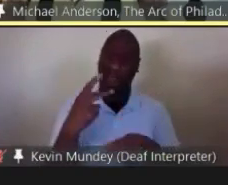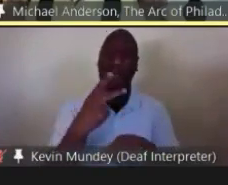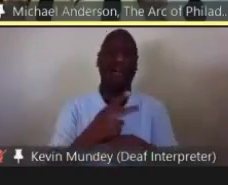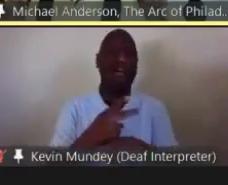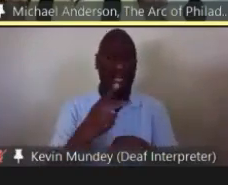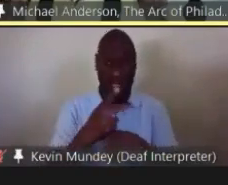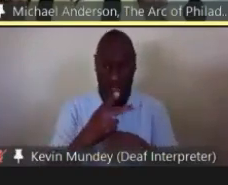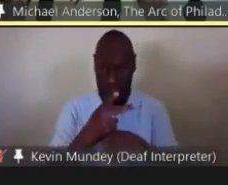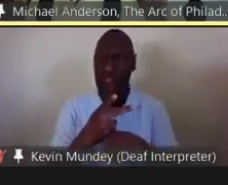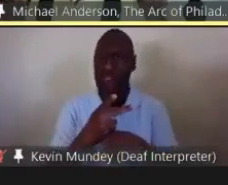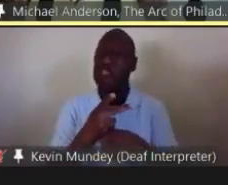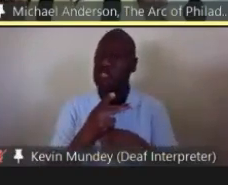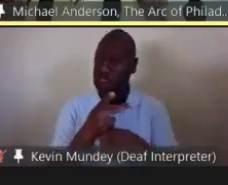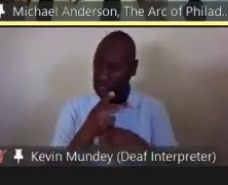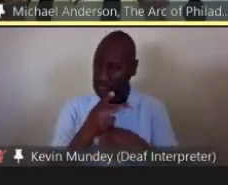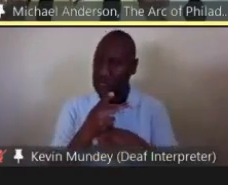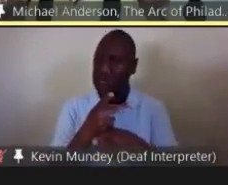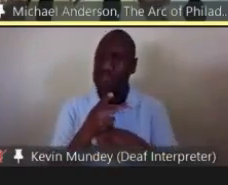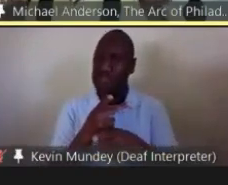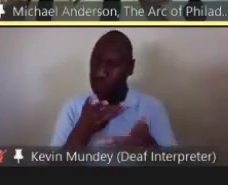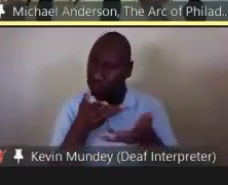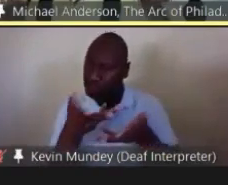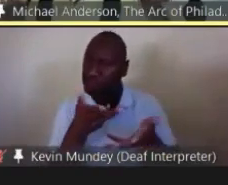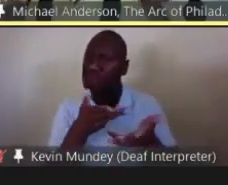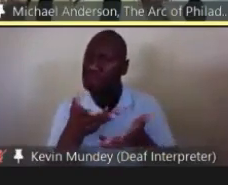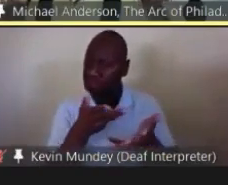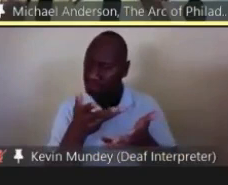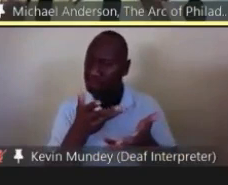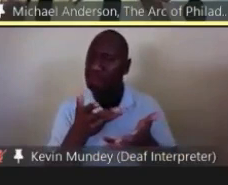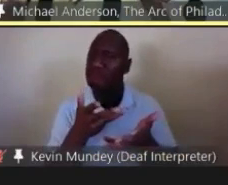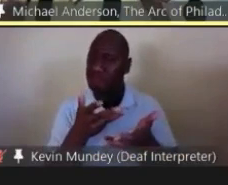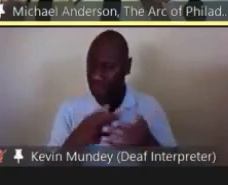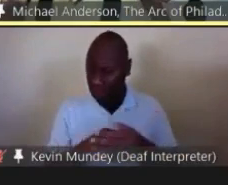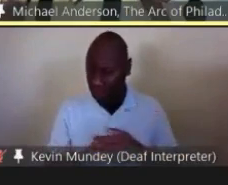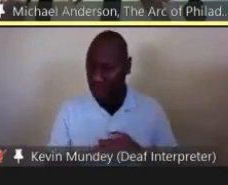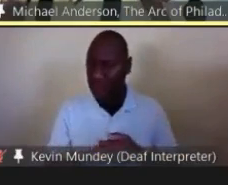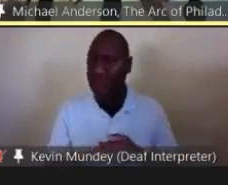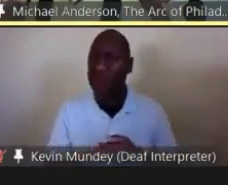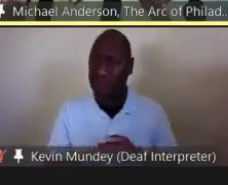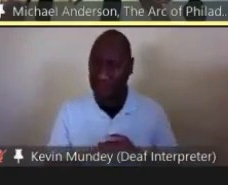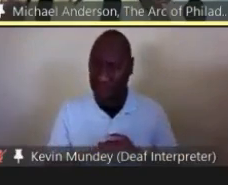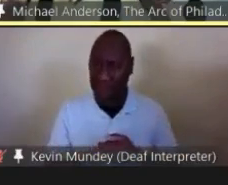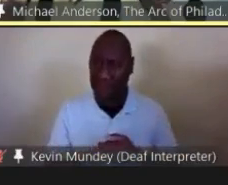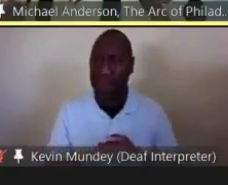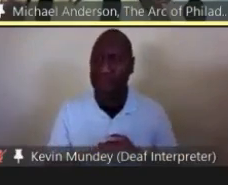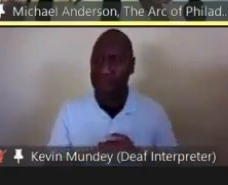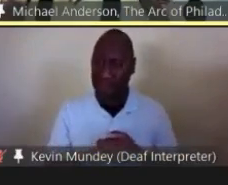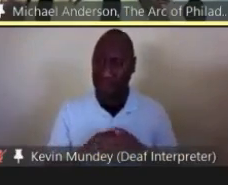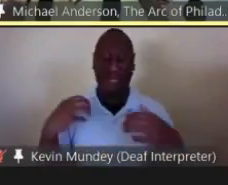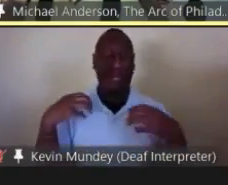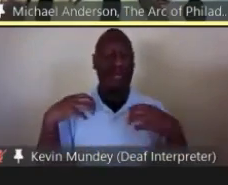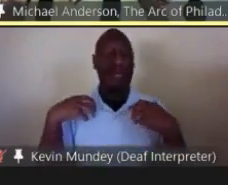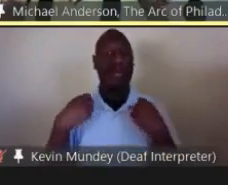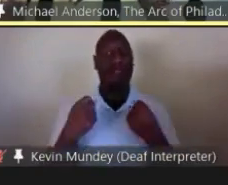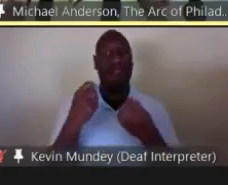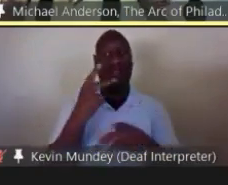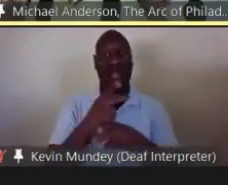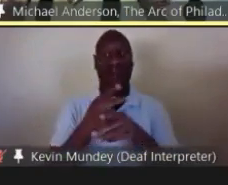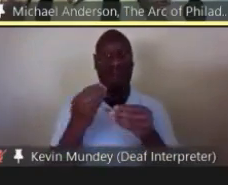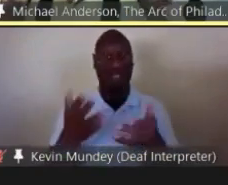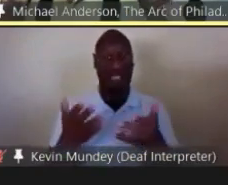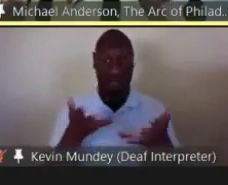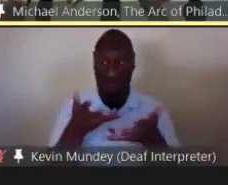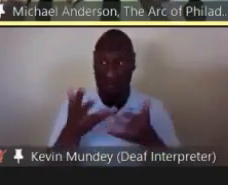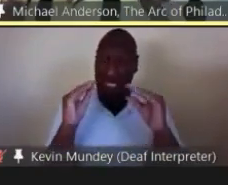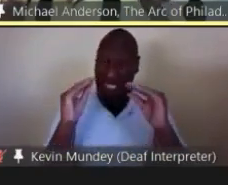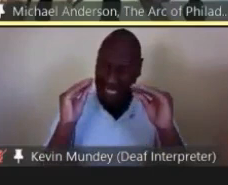with universities to educate partners best inclusive